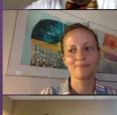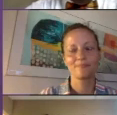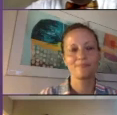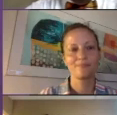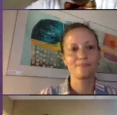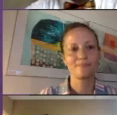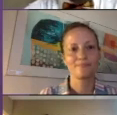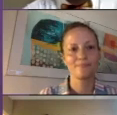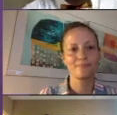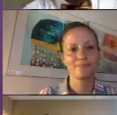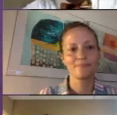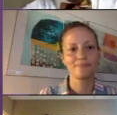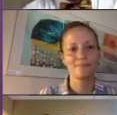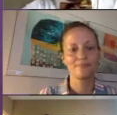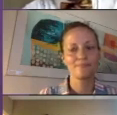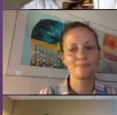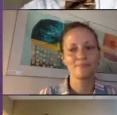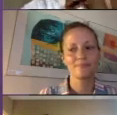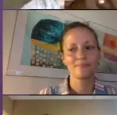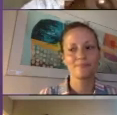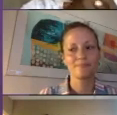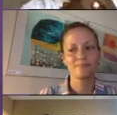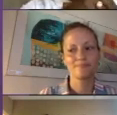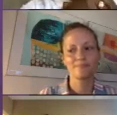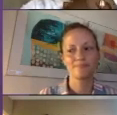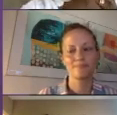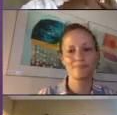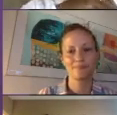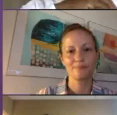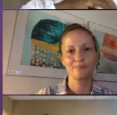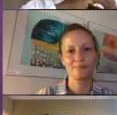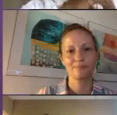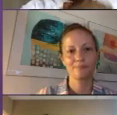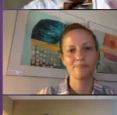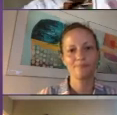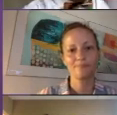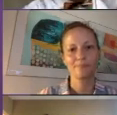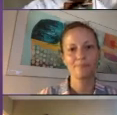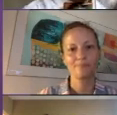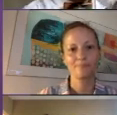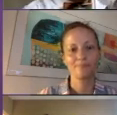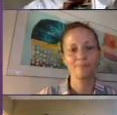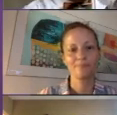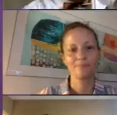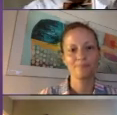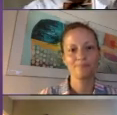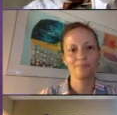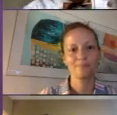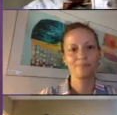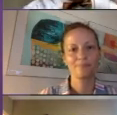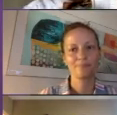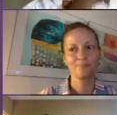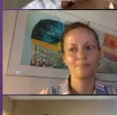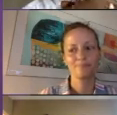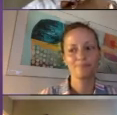experientials more engaging than passively having information put at us. And fortunately with music, that's really easy to do.